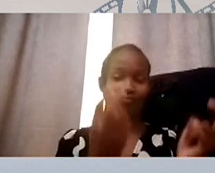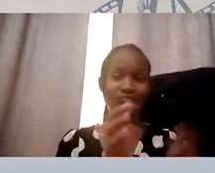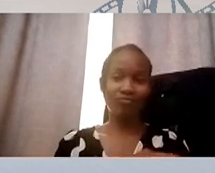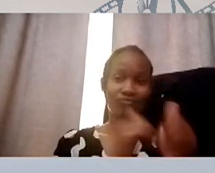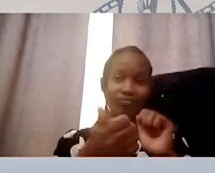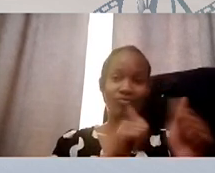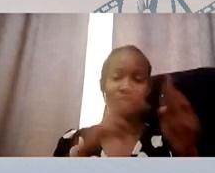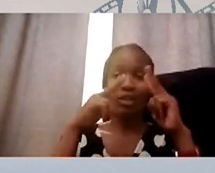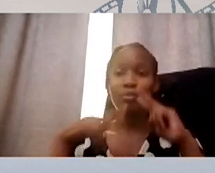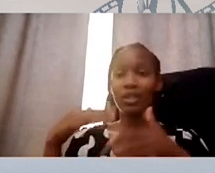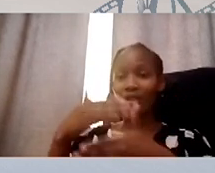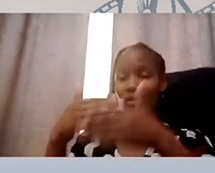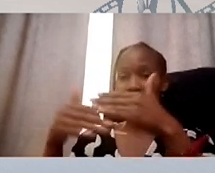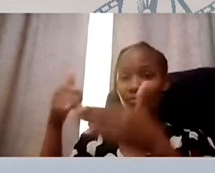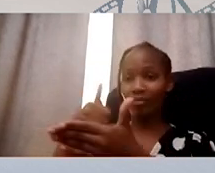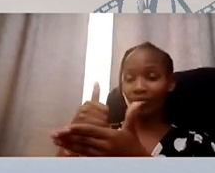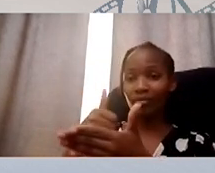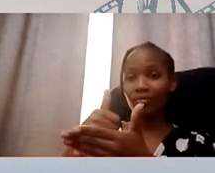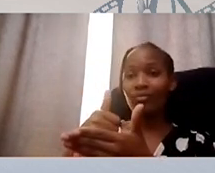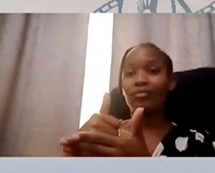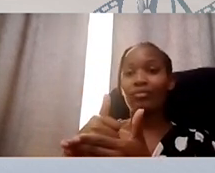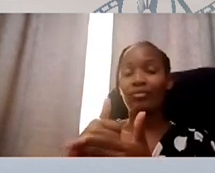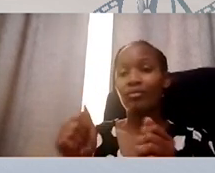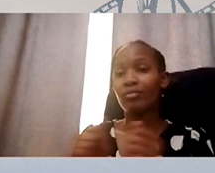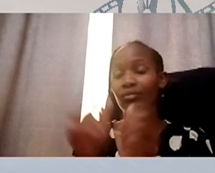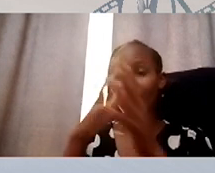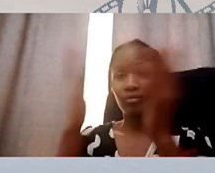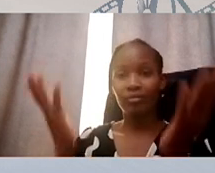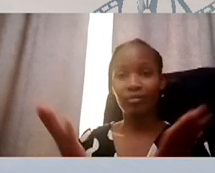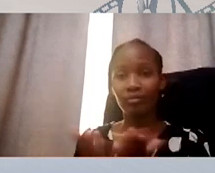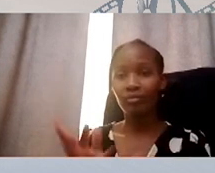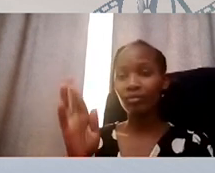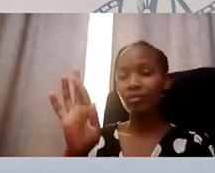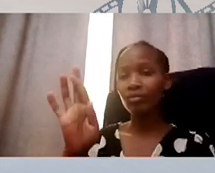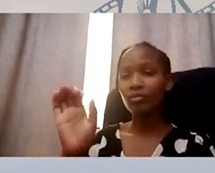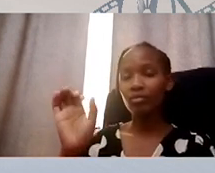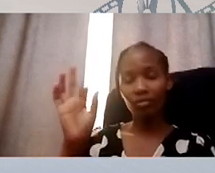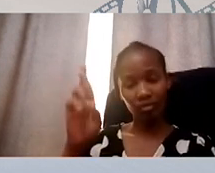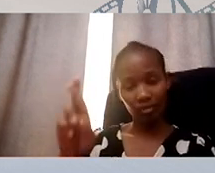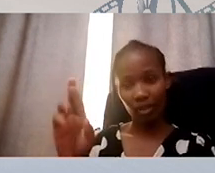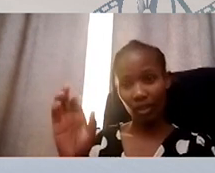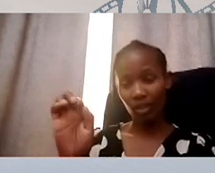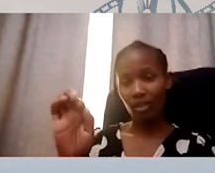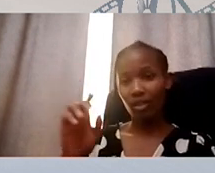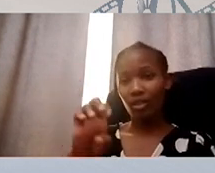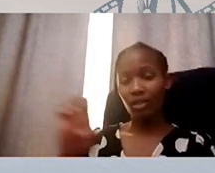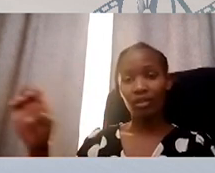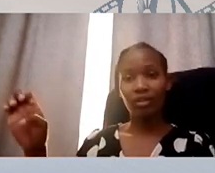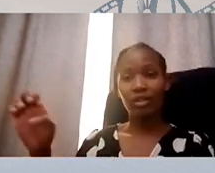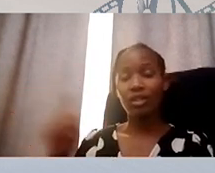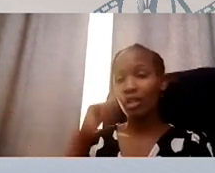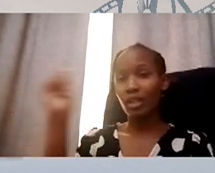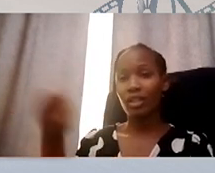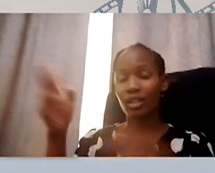initiative and morale booster within global refugee communities, here at the Kenya International Sports Film Festival 2020, the